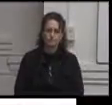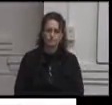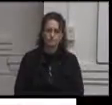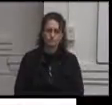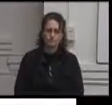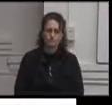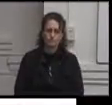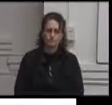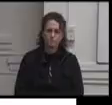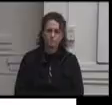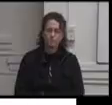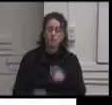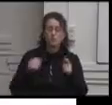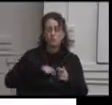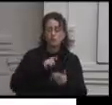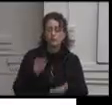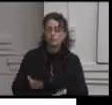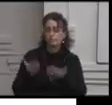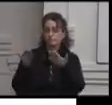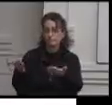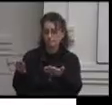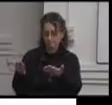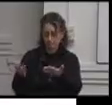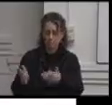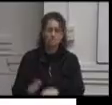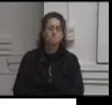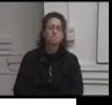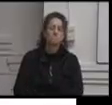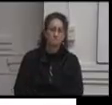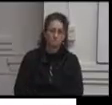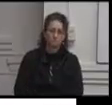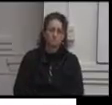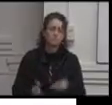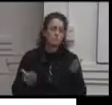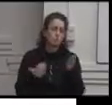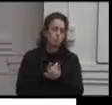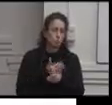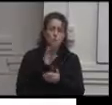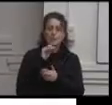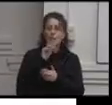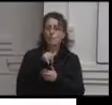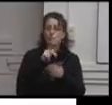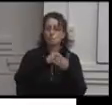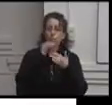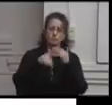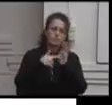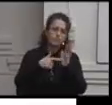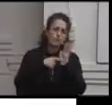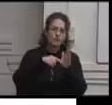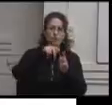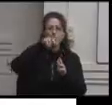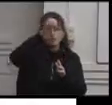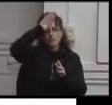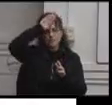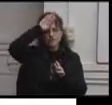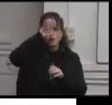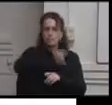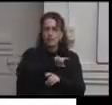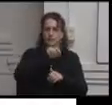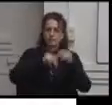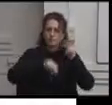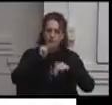As new capital projects go forward, police, fire, and so forth, we're recommending